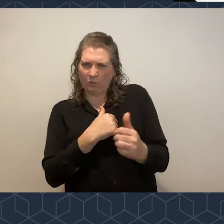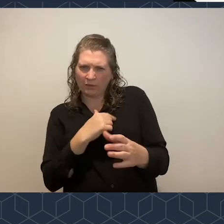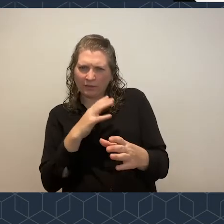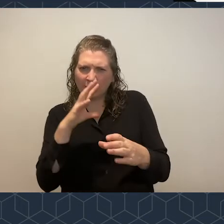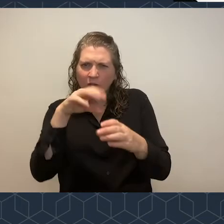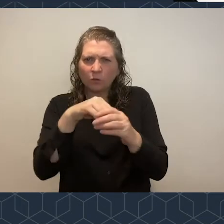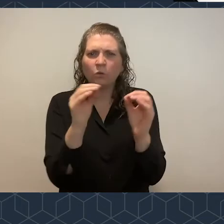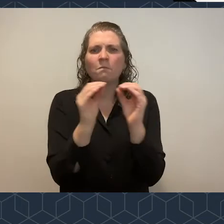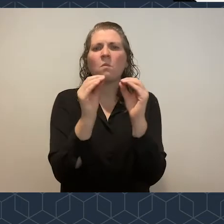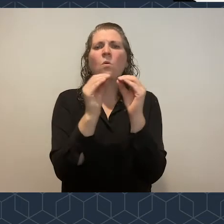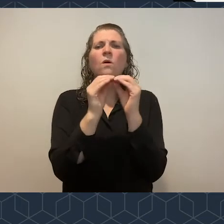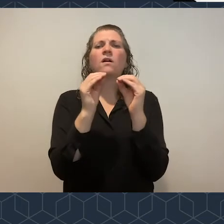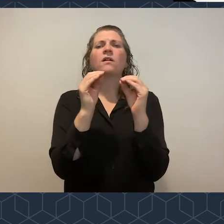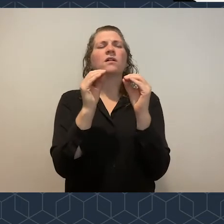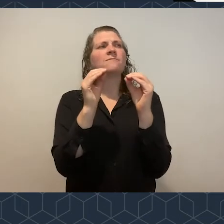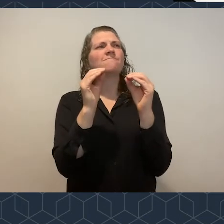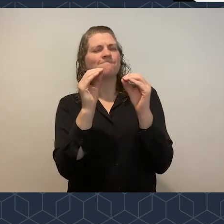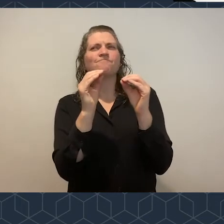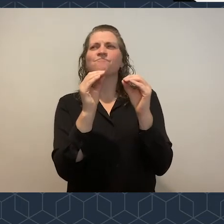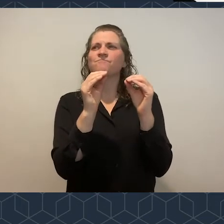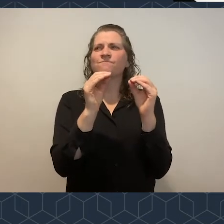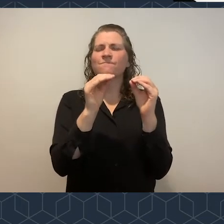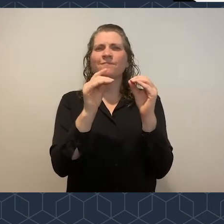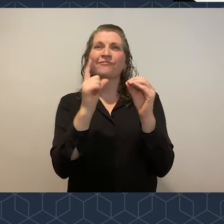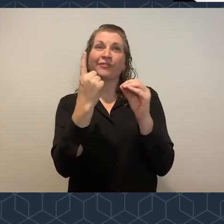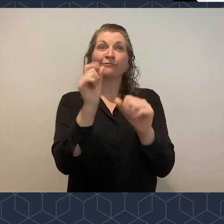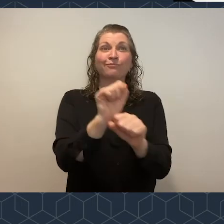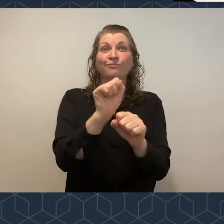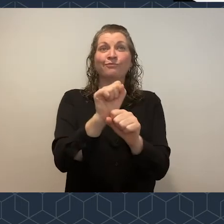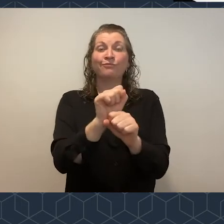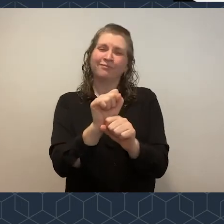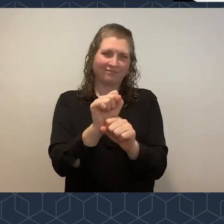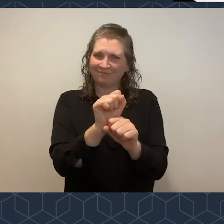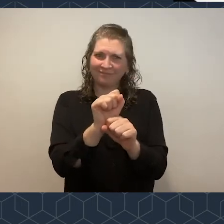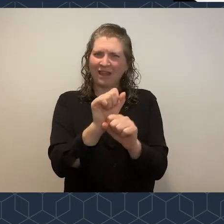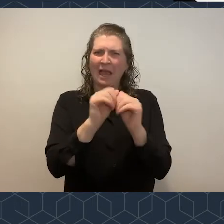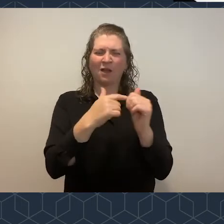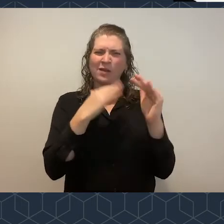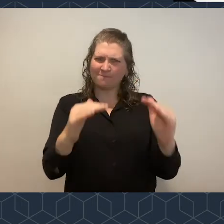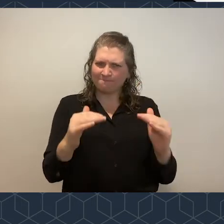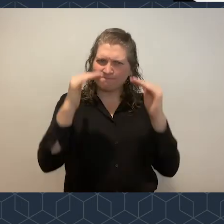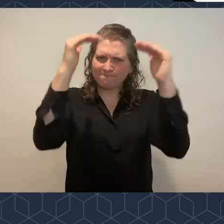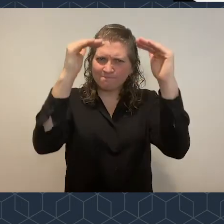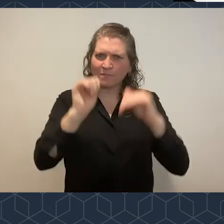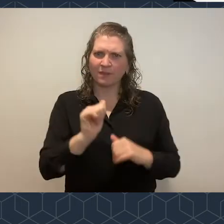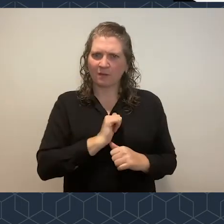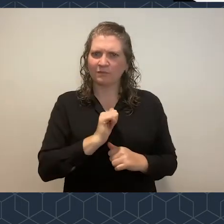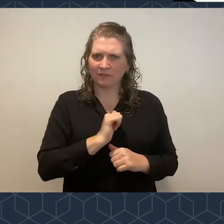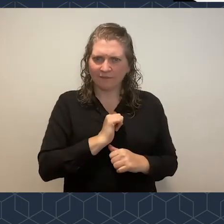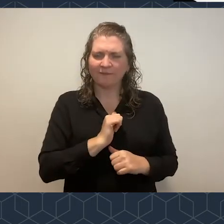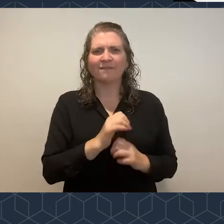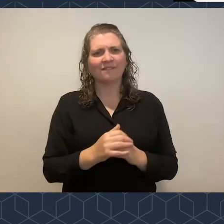Raiser program? Oh, absolutely. Yep. I'm a bar raiser. I became a bar raiser, I think about 4 years ago. I was just so